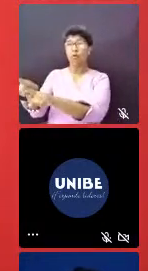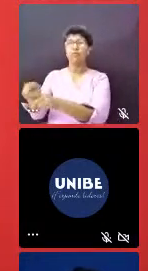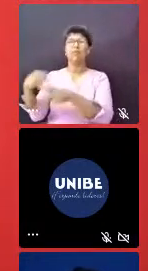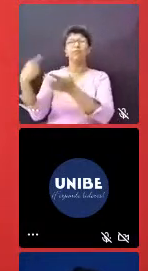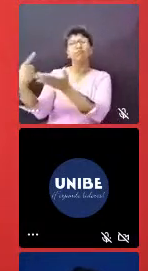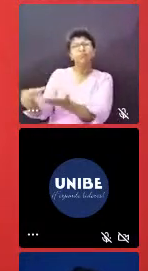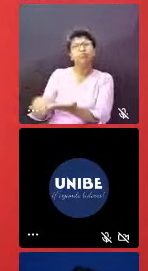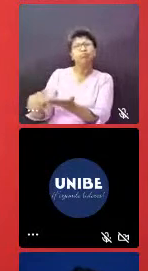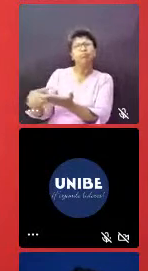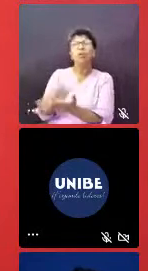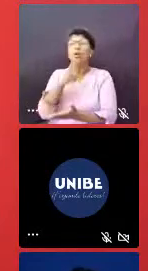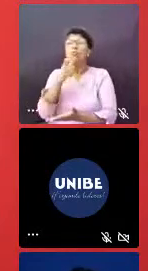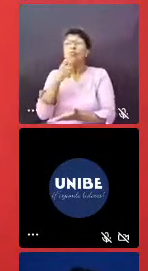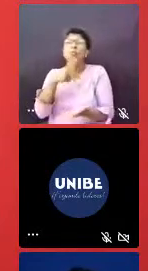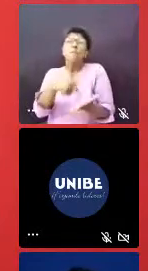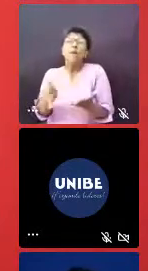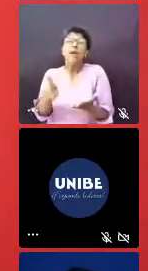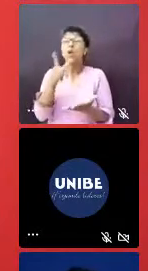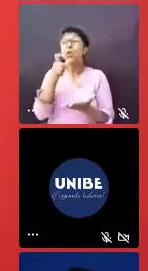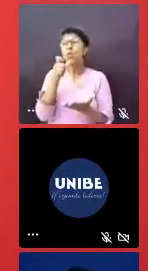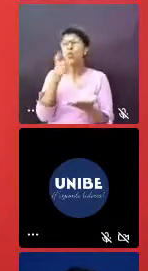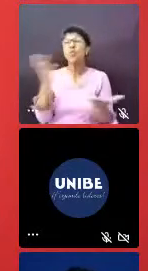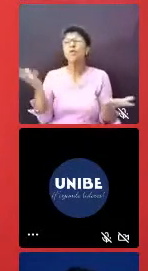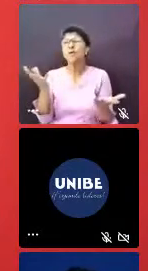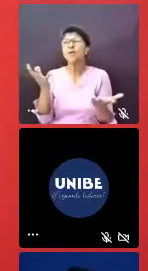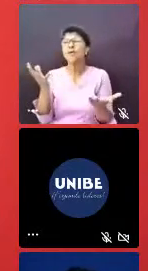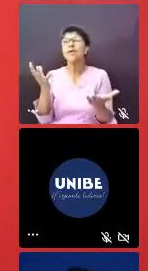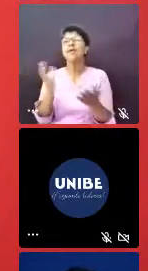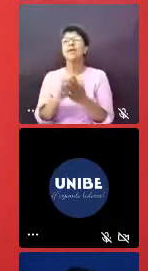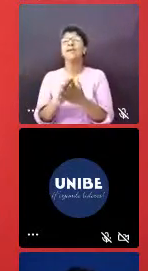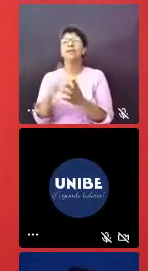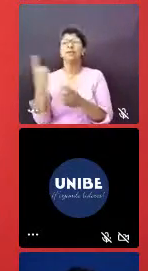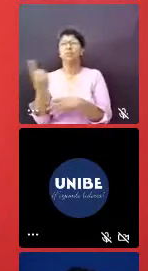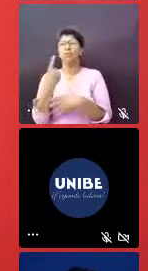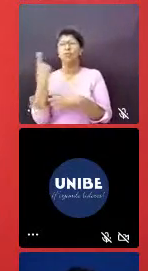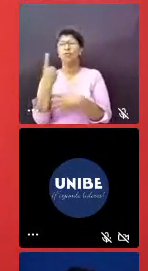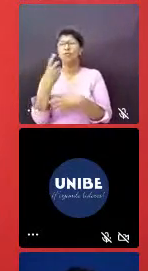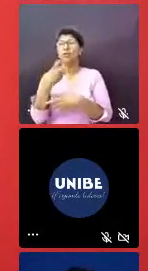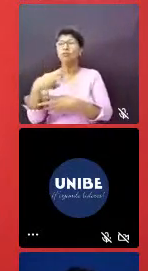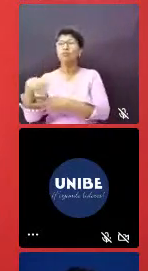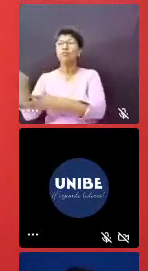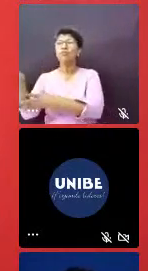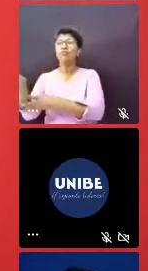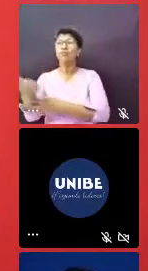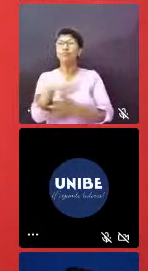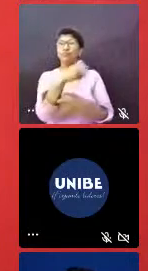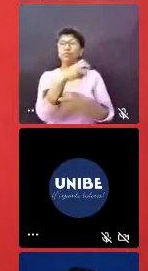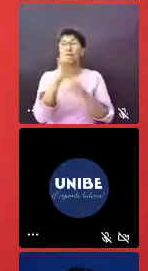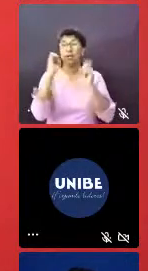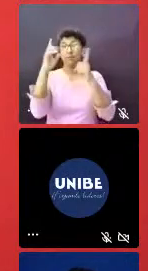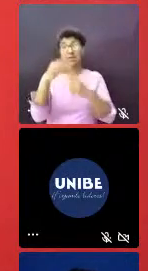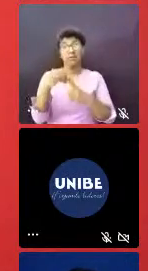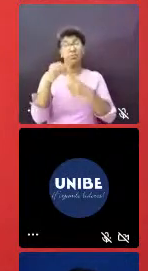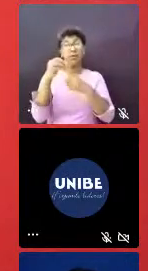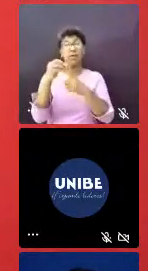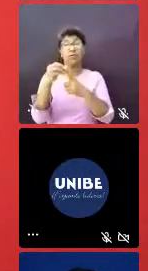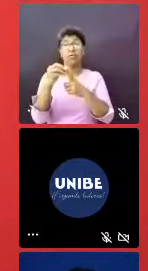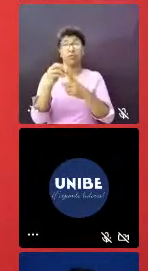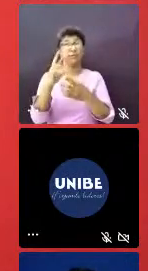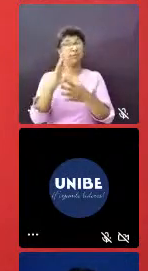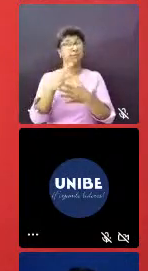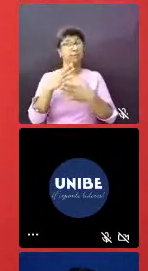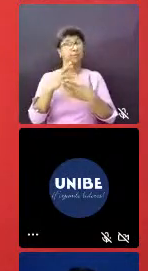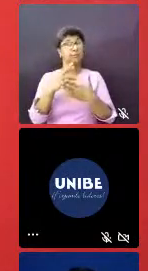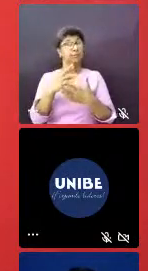who's going to pay for the transport for that person. Also transporting children to special education